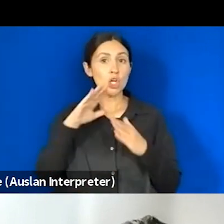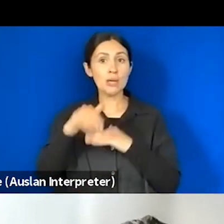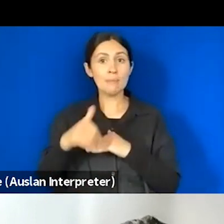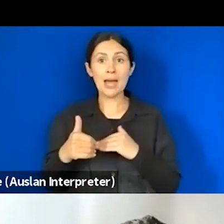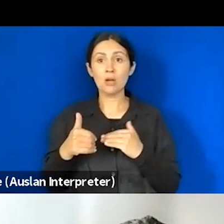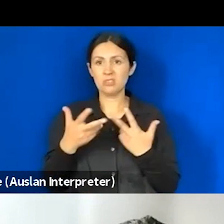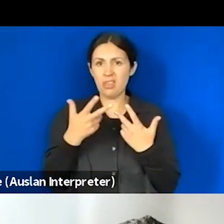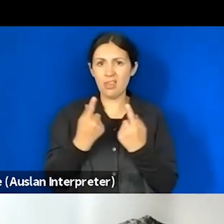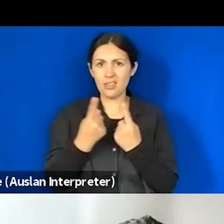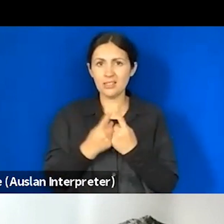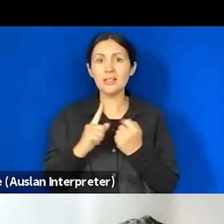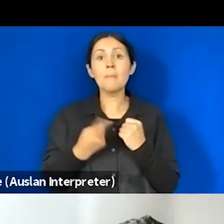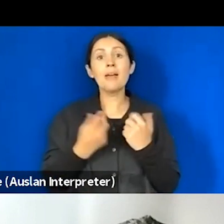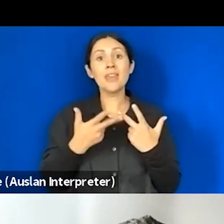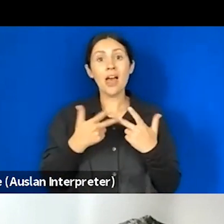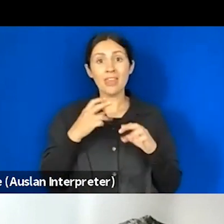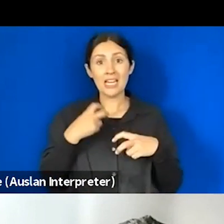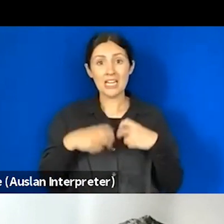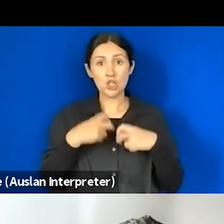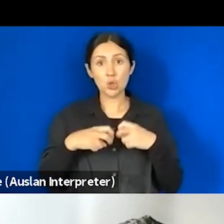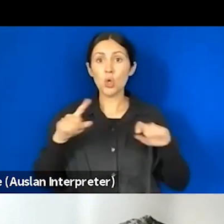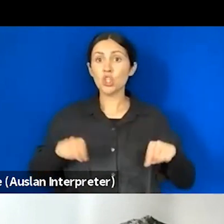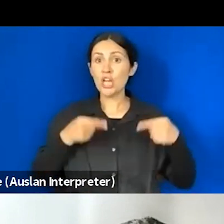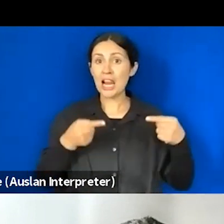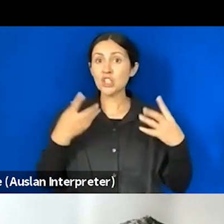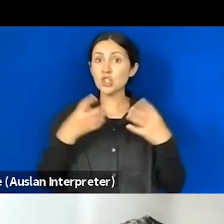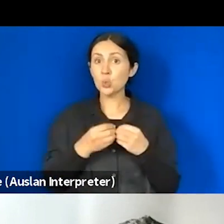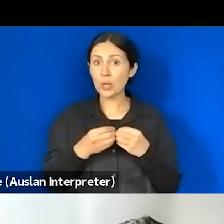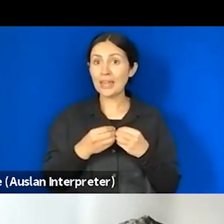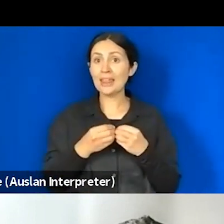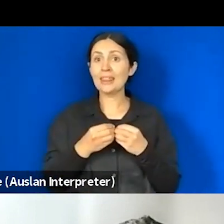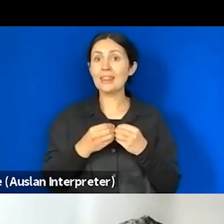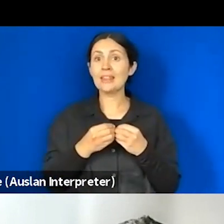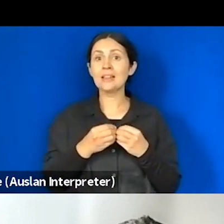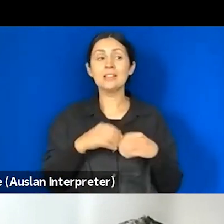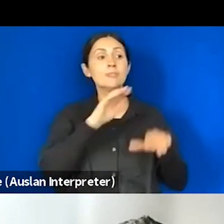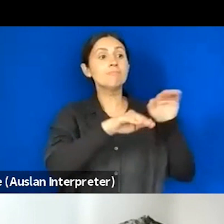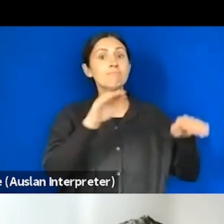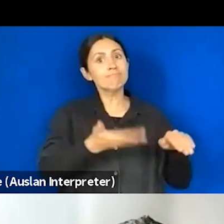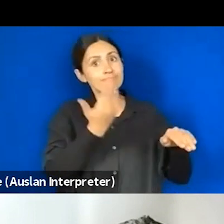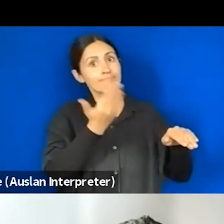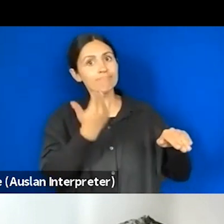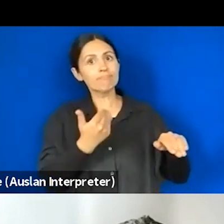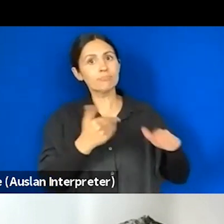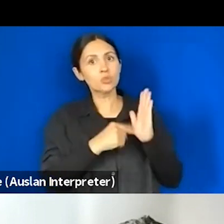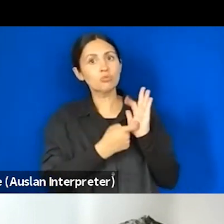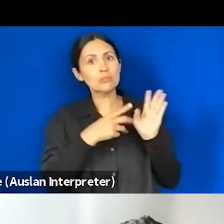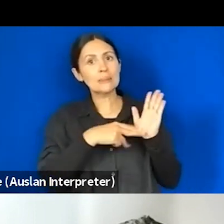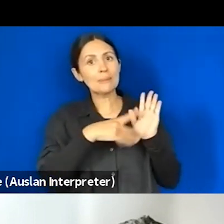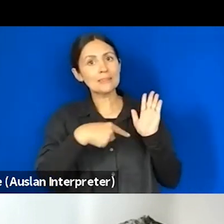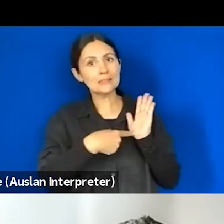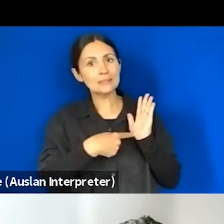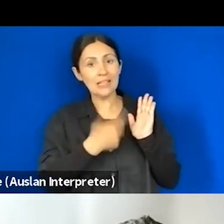but the other issue was challenges in engaging people in treatment. And what would